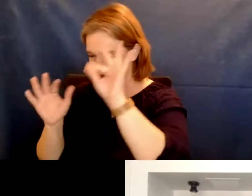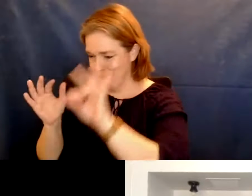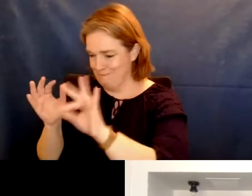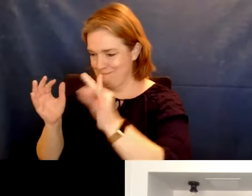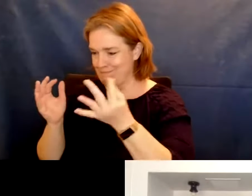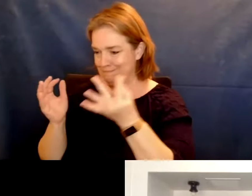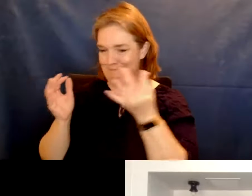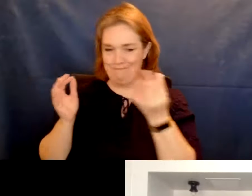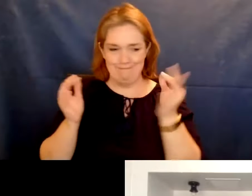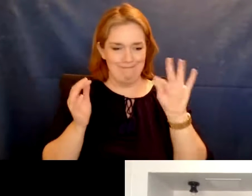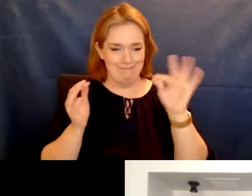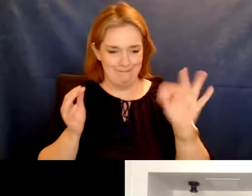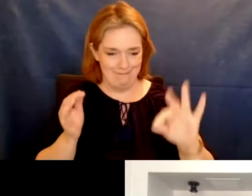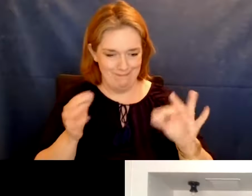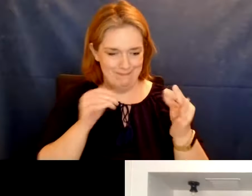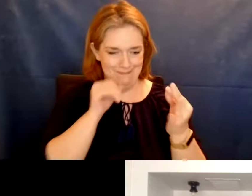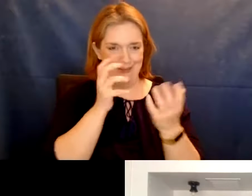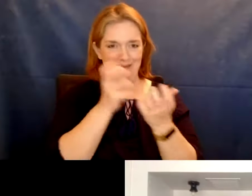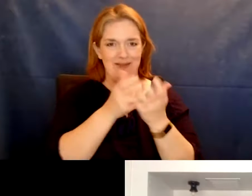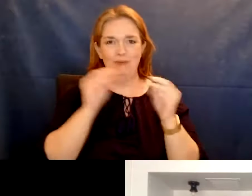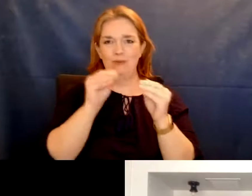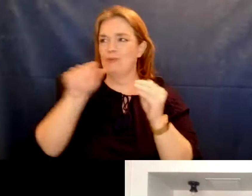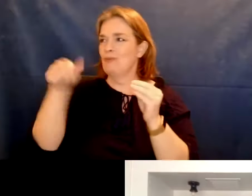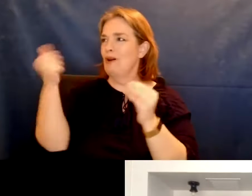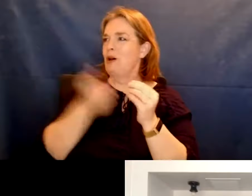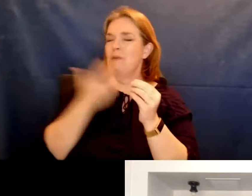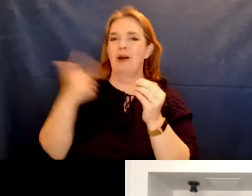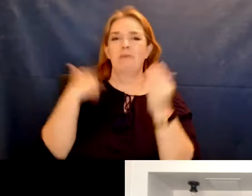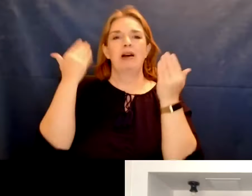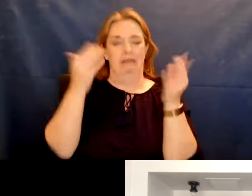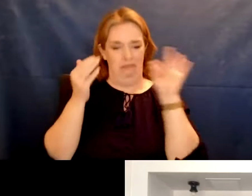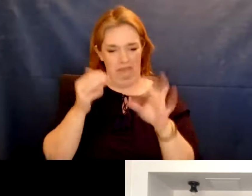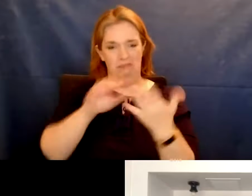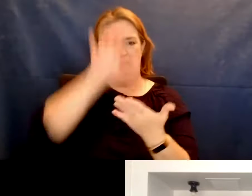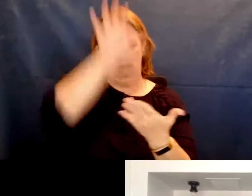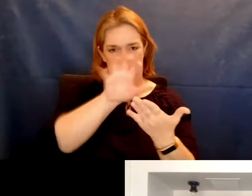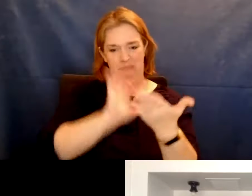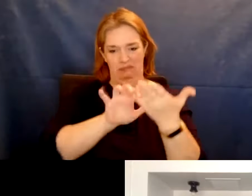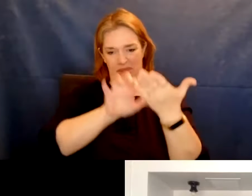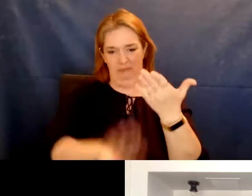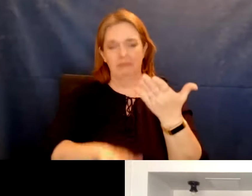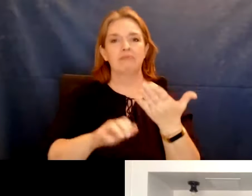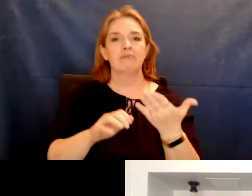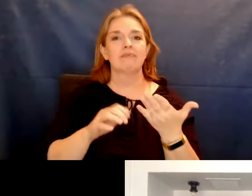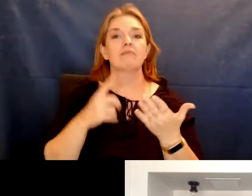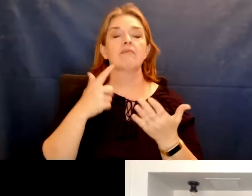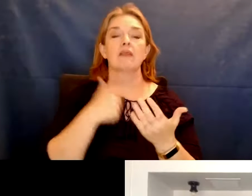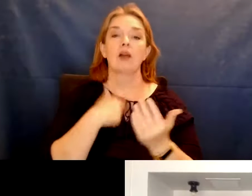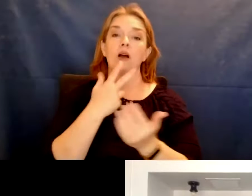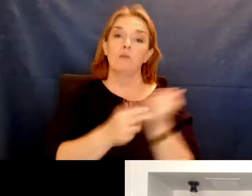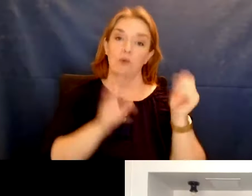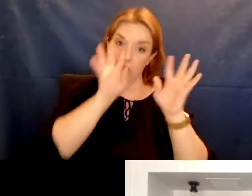me in the process, in the creative process, but also being curious about